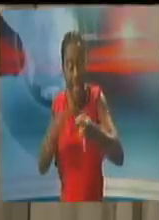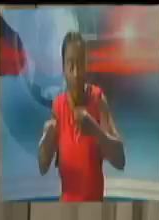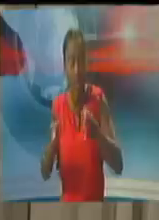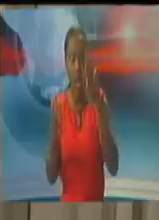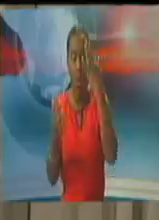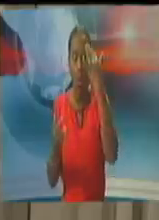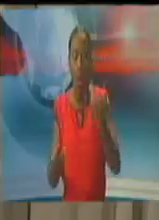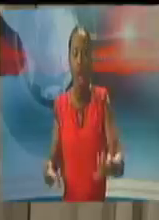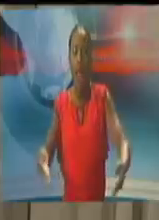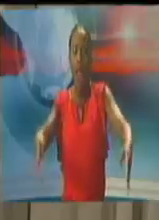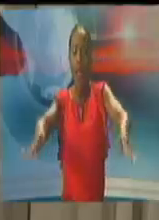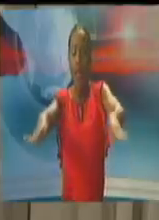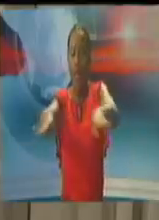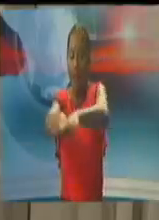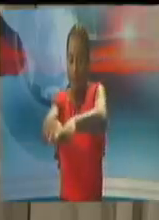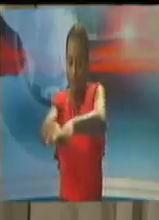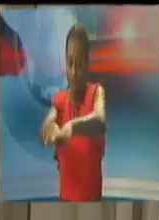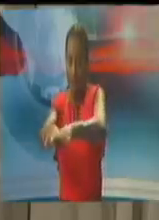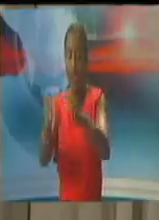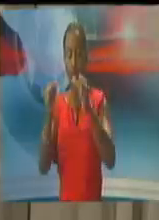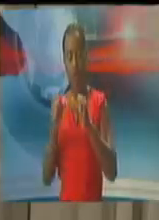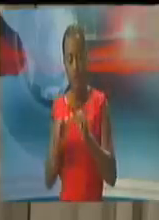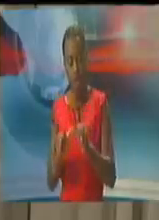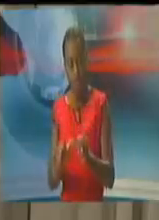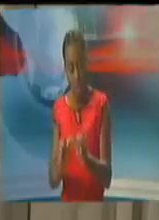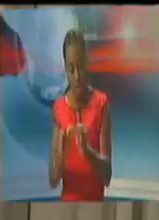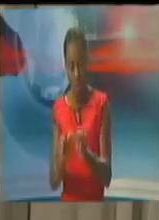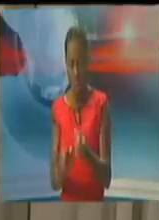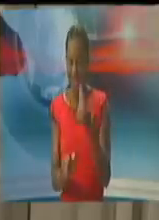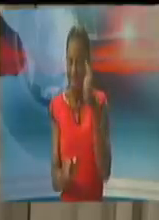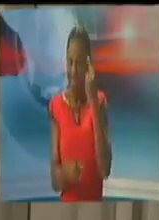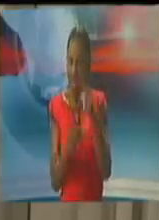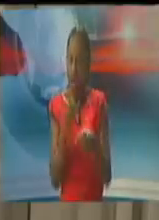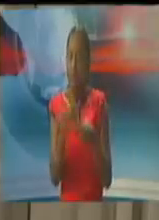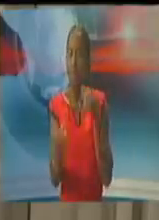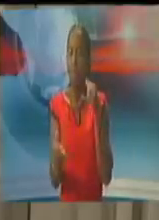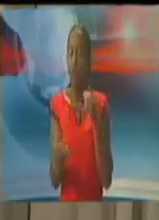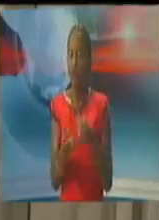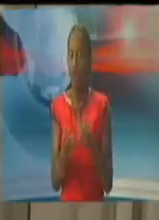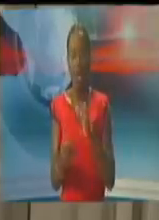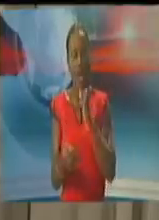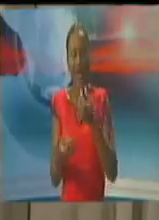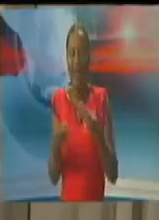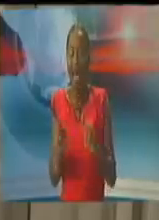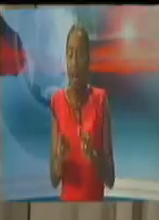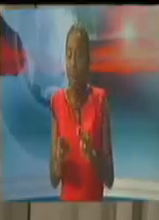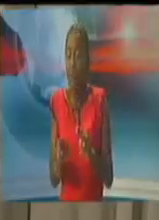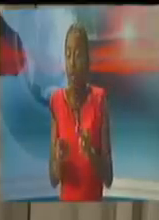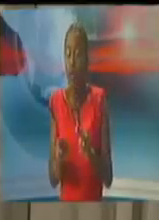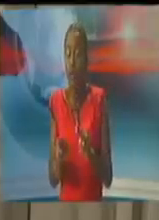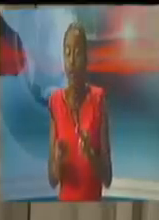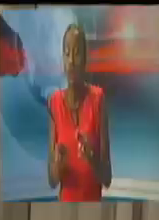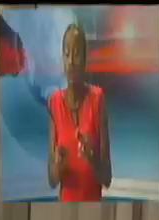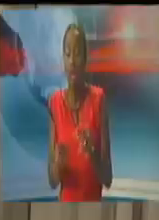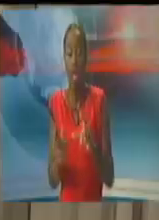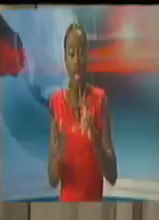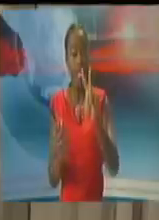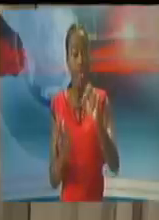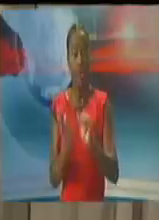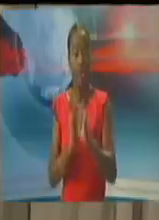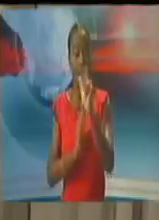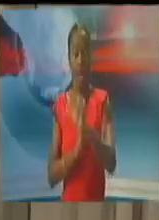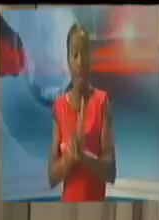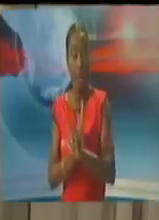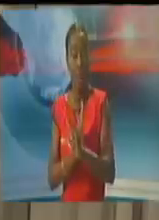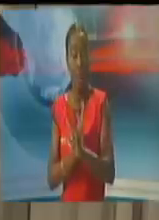borders. So certainly we continue to think about it, we continue to look at it, but it is not going to happen on the, you know, 30th of April unless we